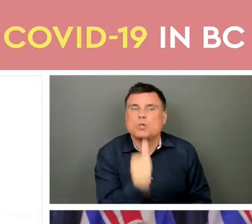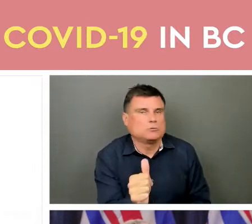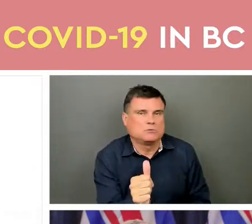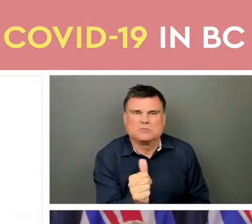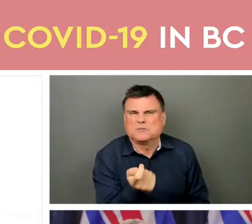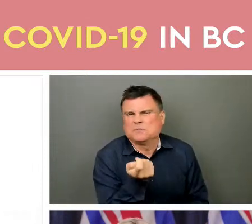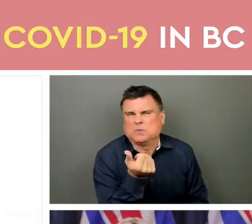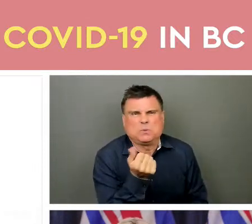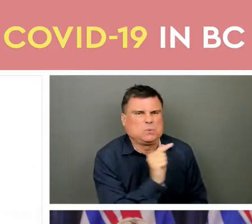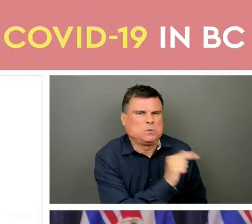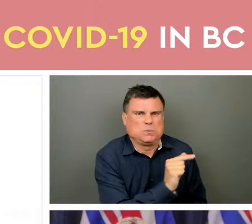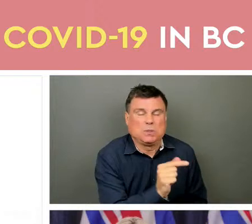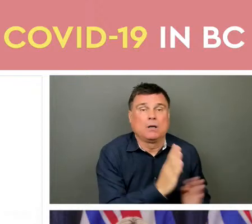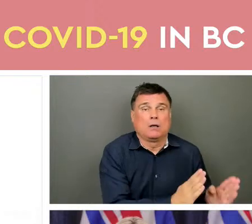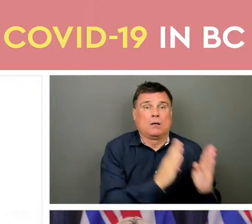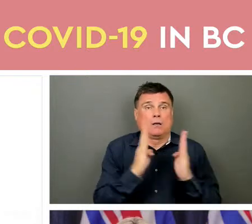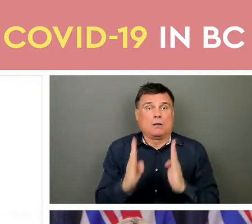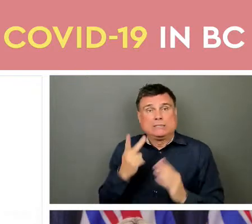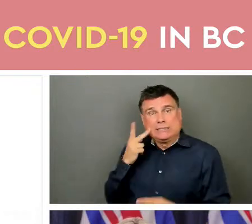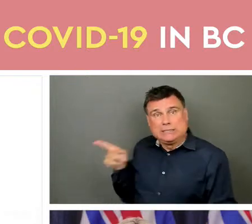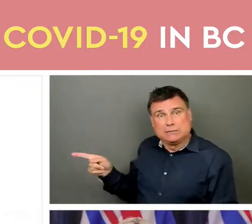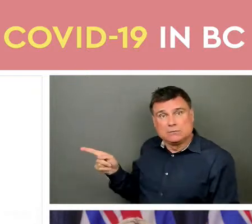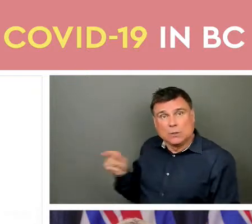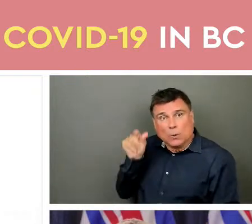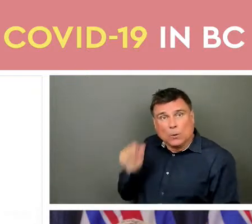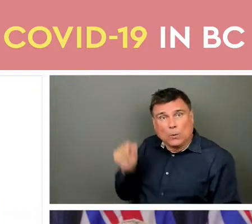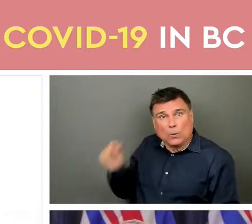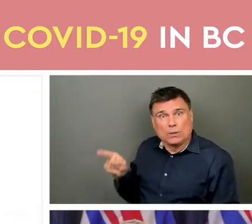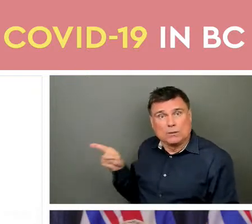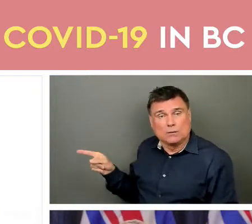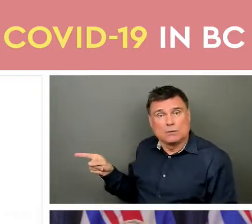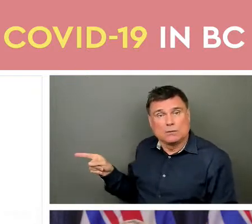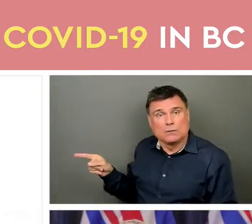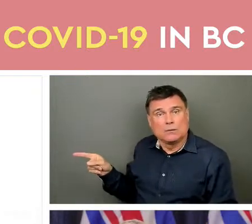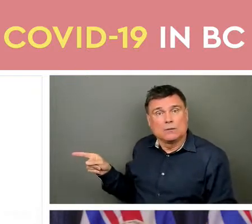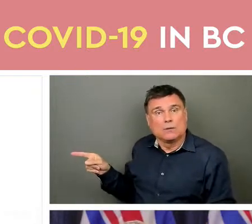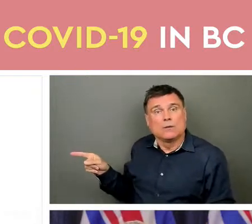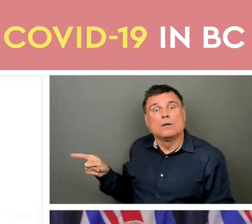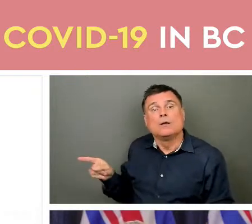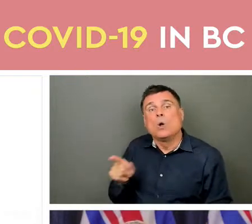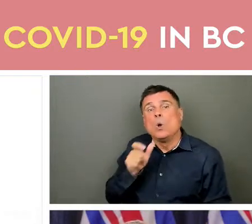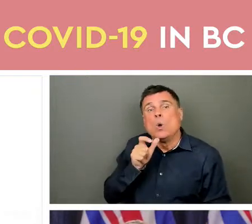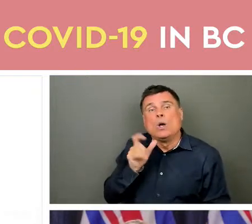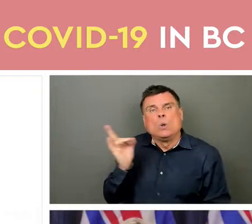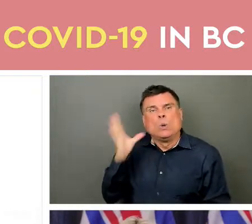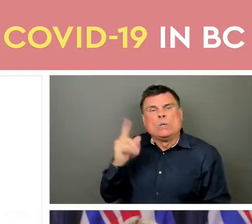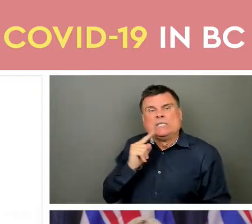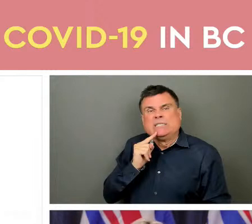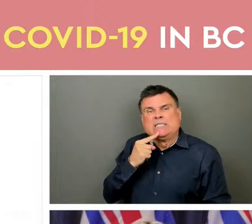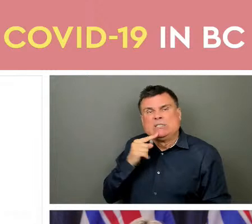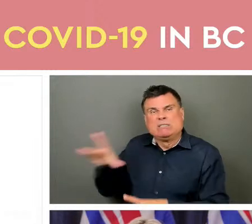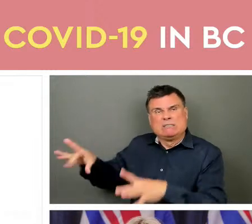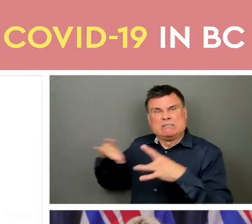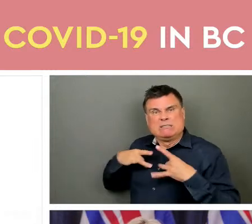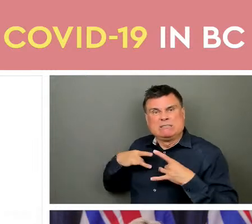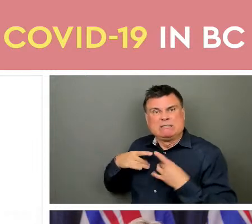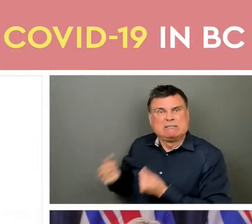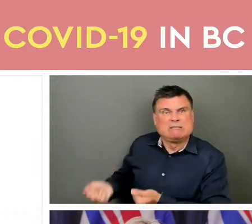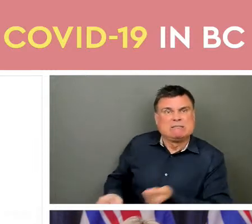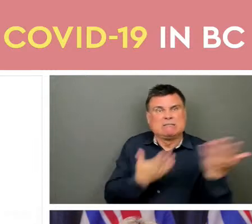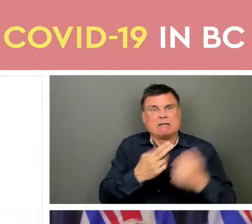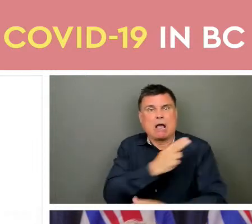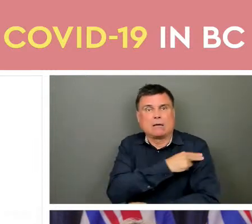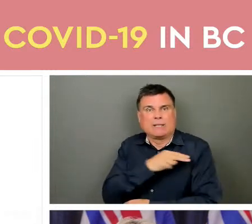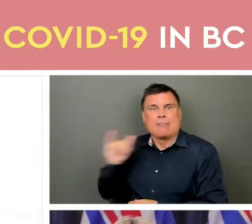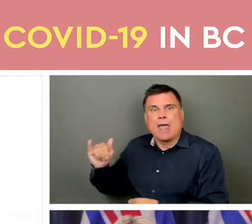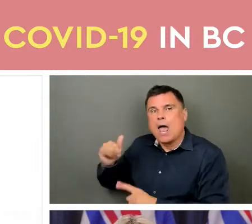are seeing continually is that the risk of severe illness is going up in people who are older, and that